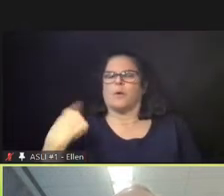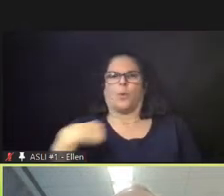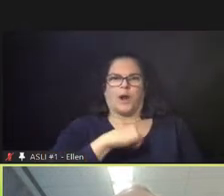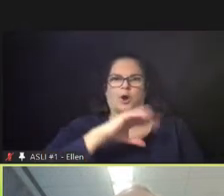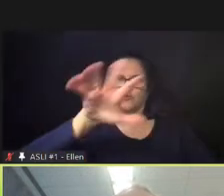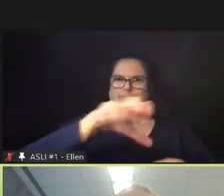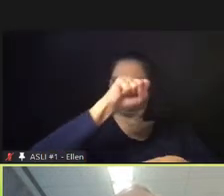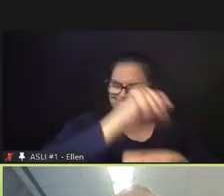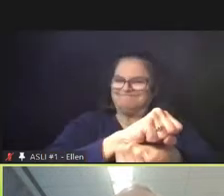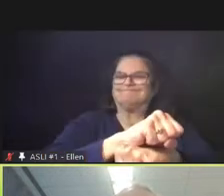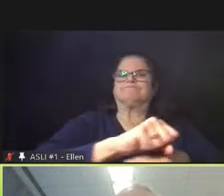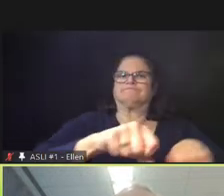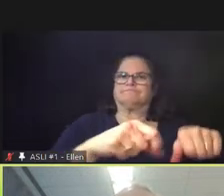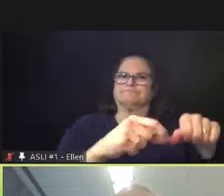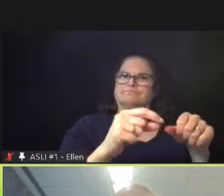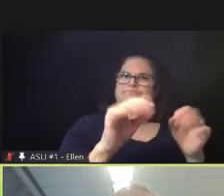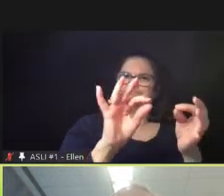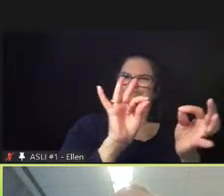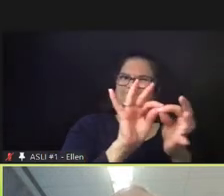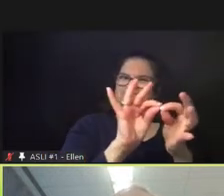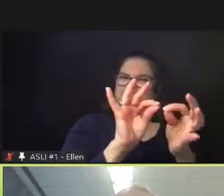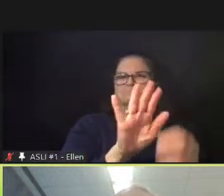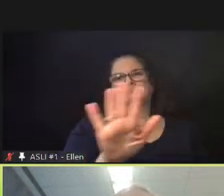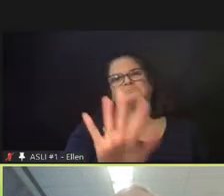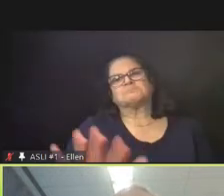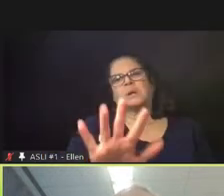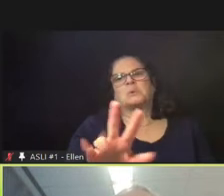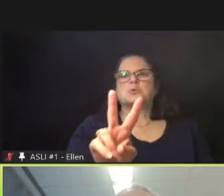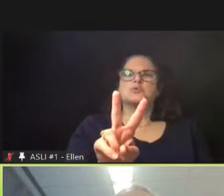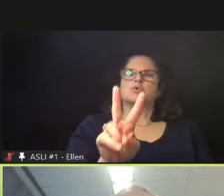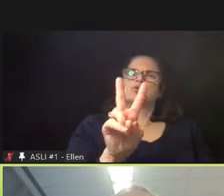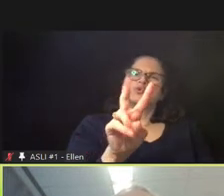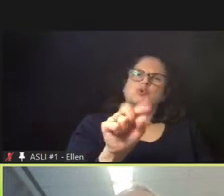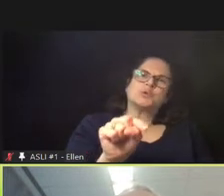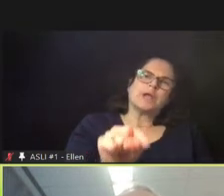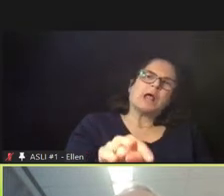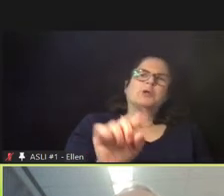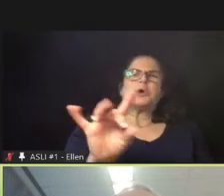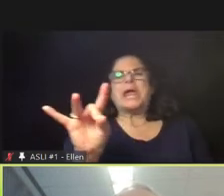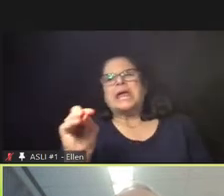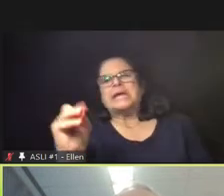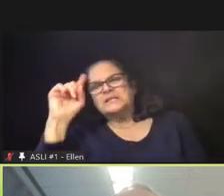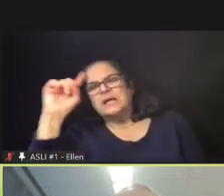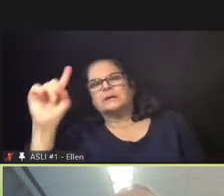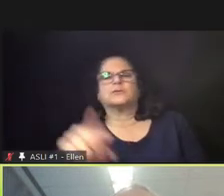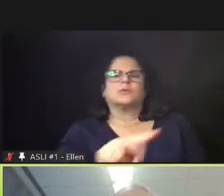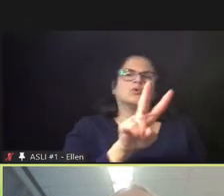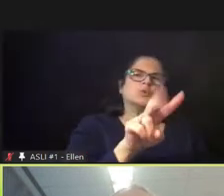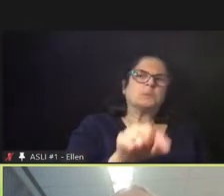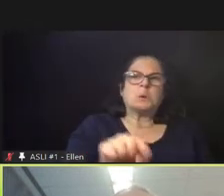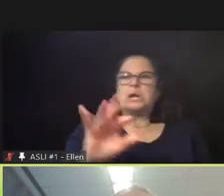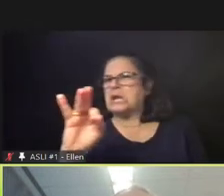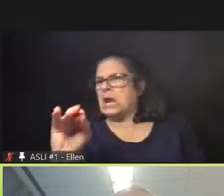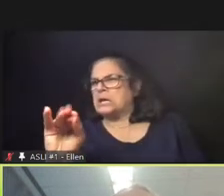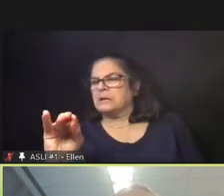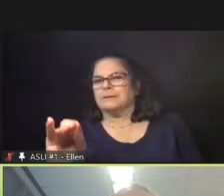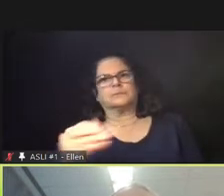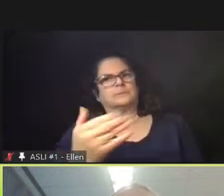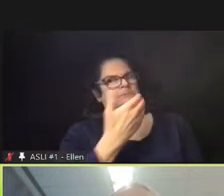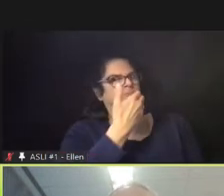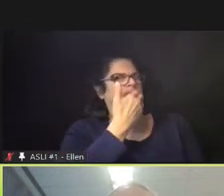hedge positions right now at about the $2.80 to $2.90 range, so well below what you